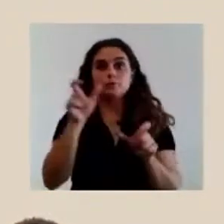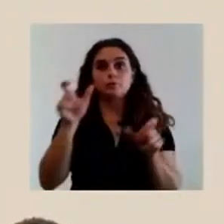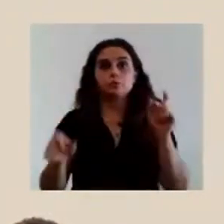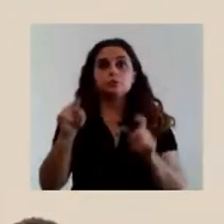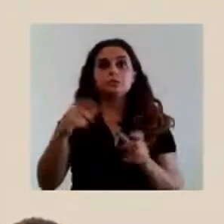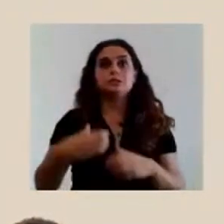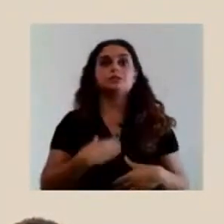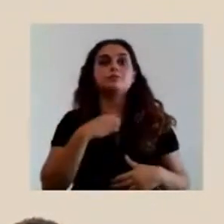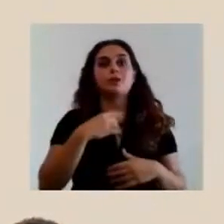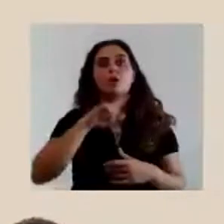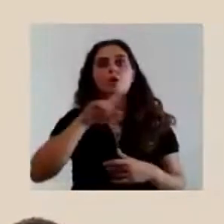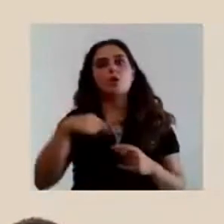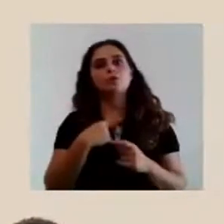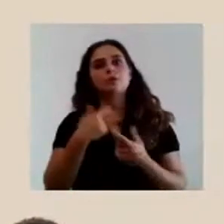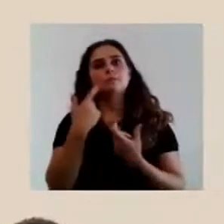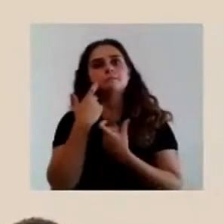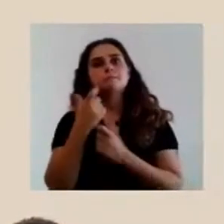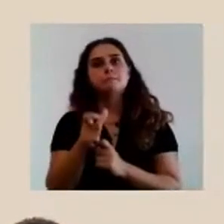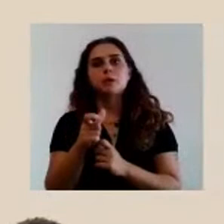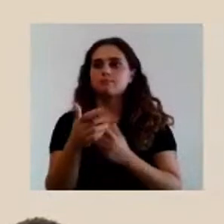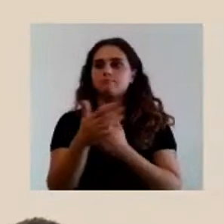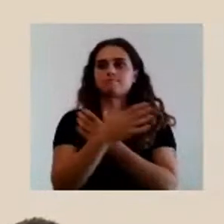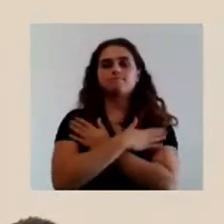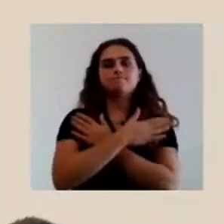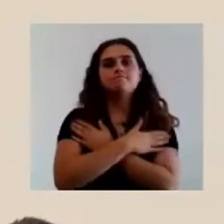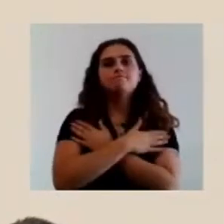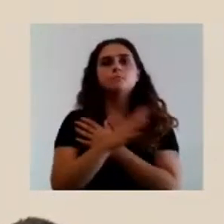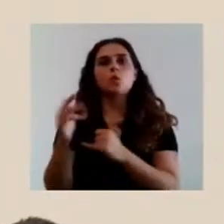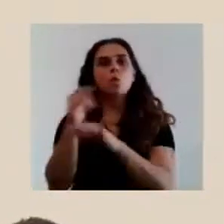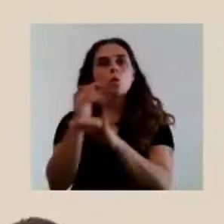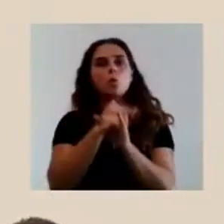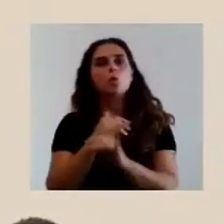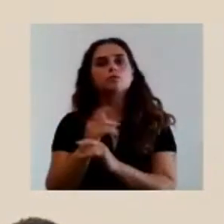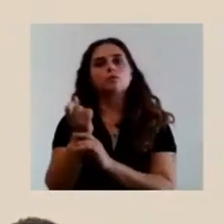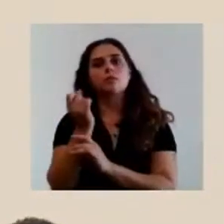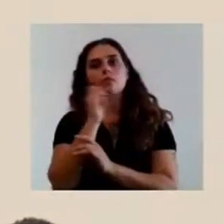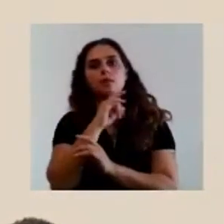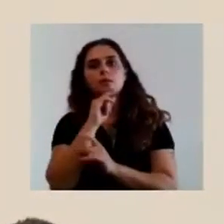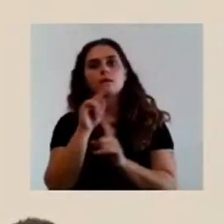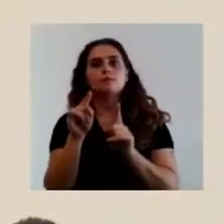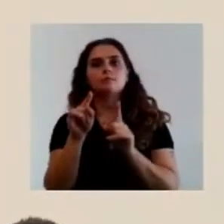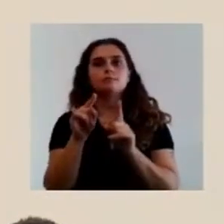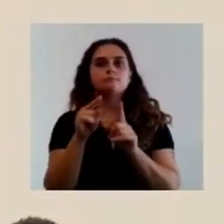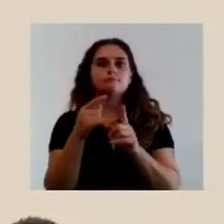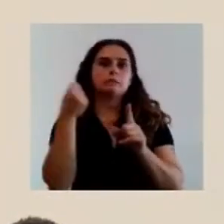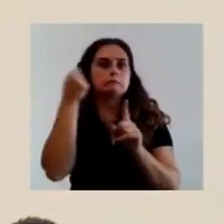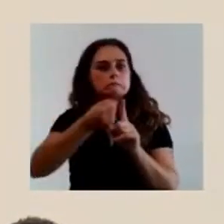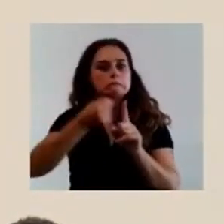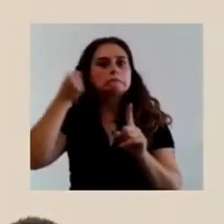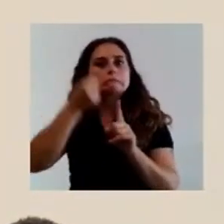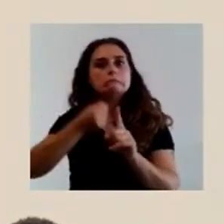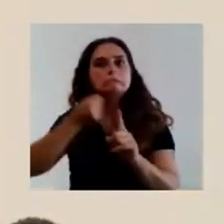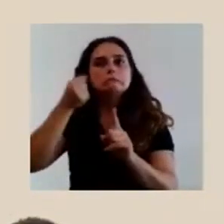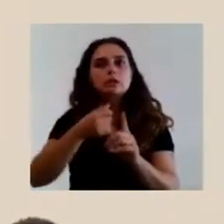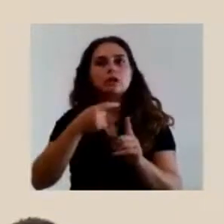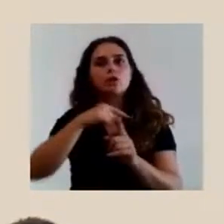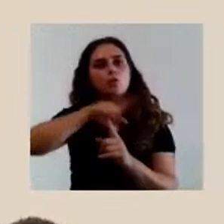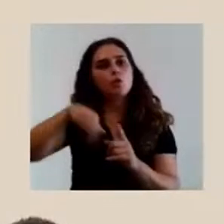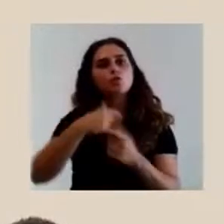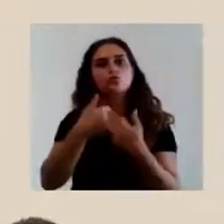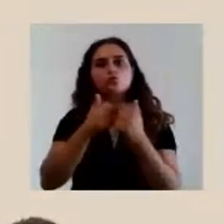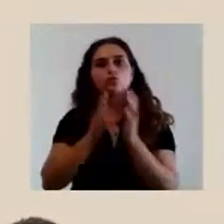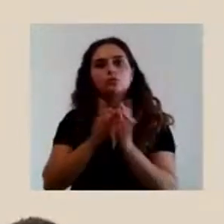this means holding ourselves, friends, and others accountable by challenging ourselves and each other to